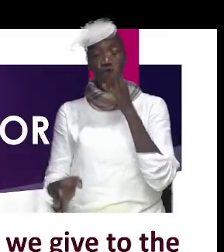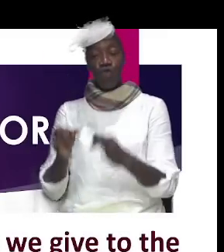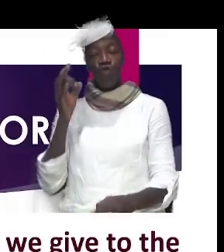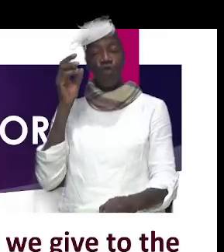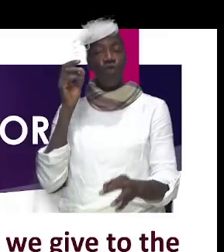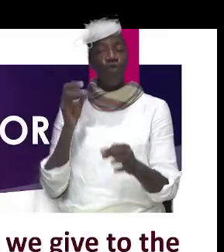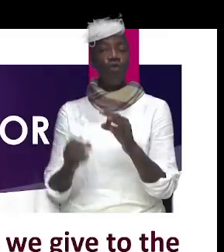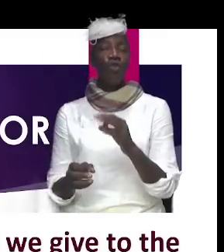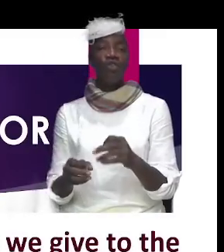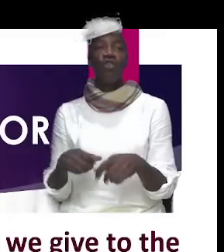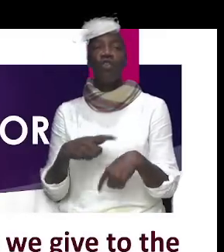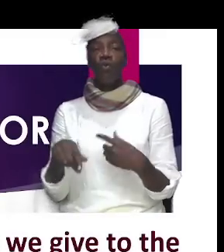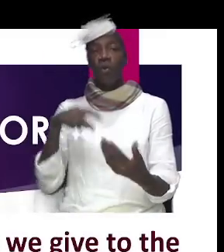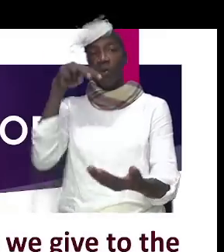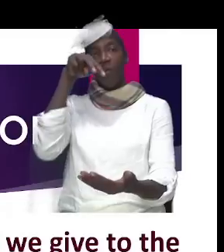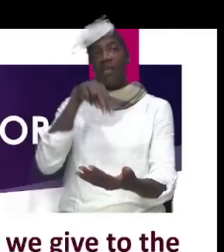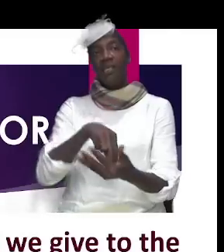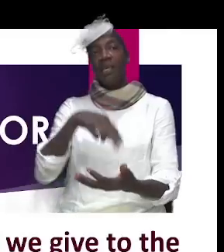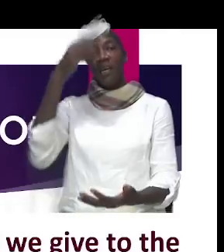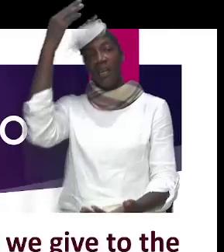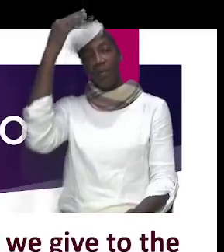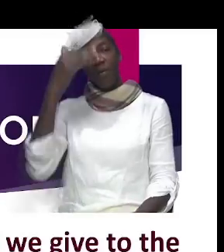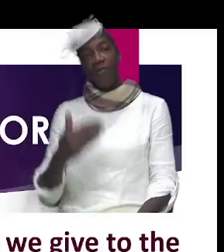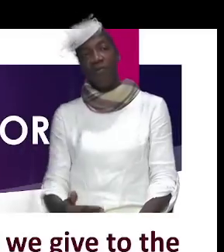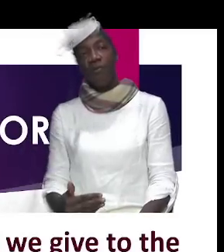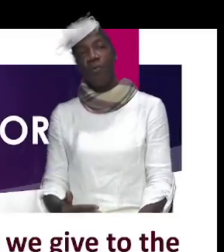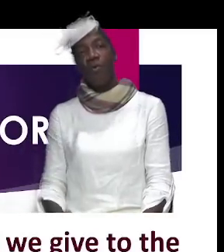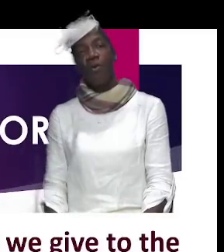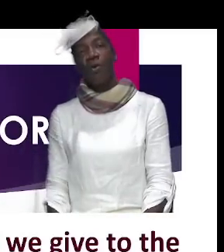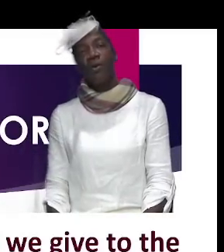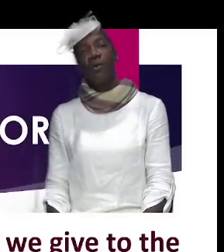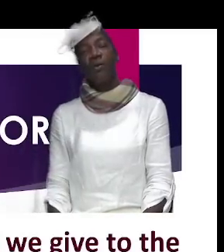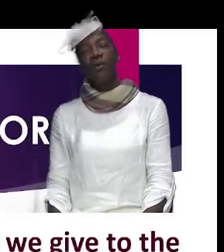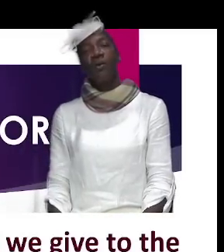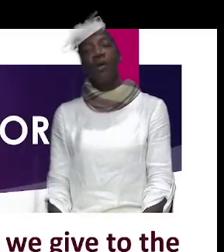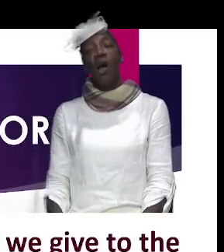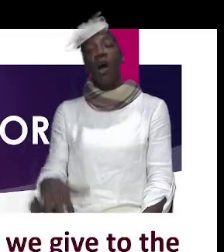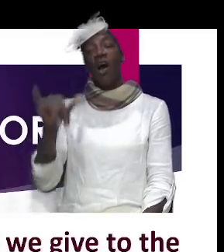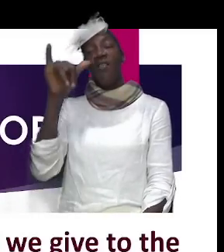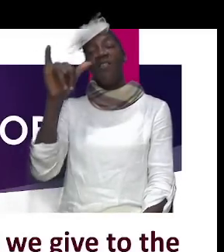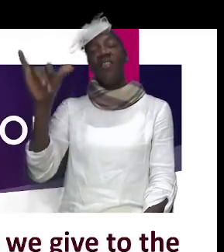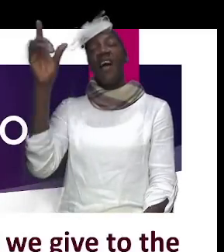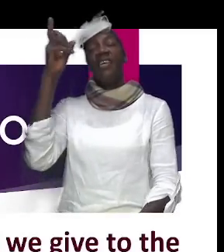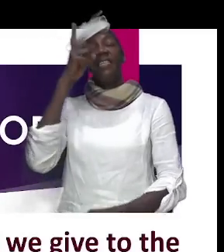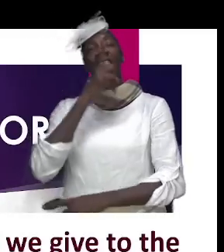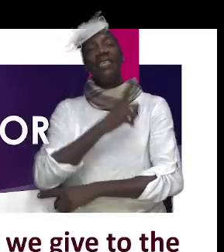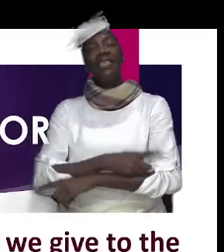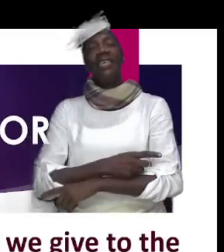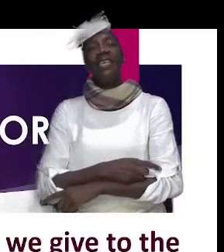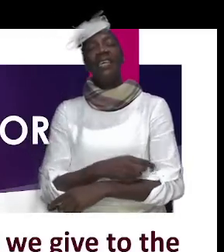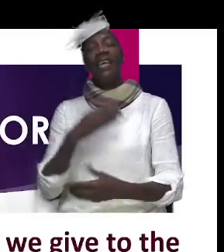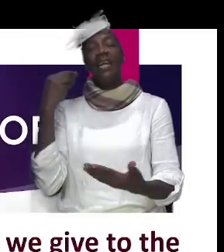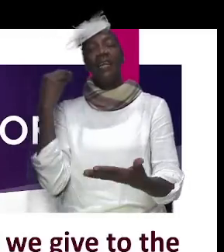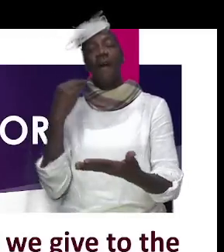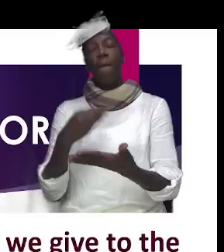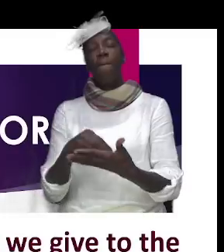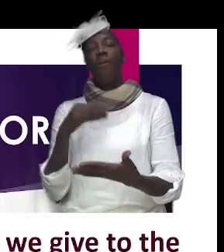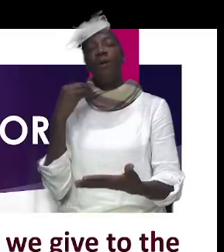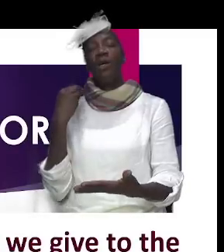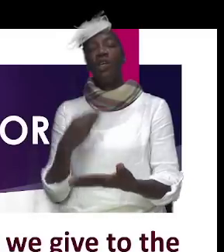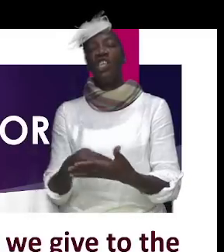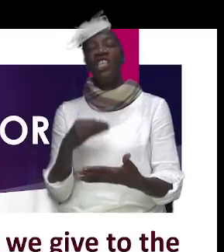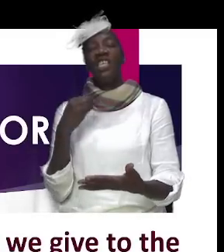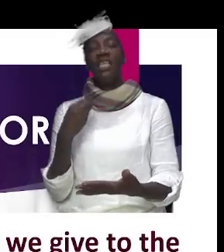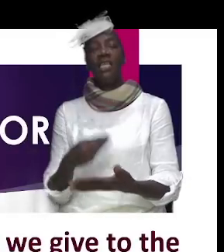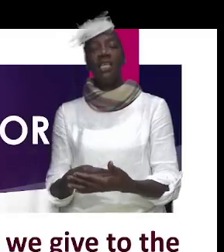on when we stand before Him on that day. Our financial